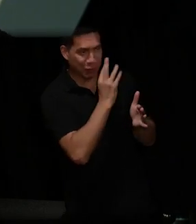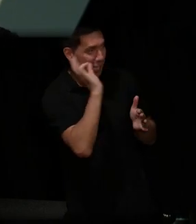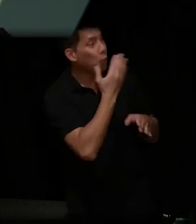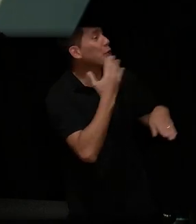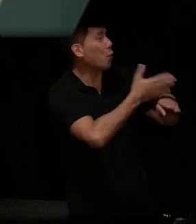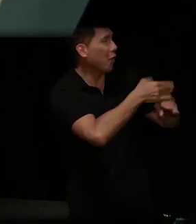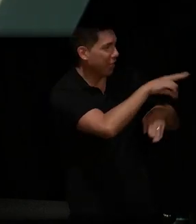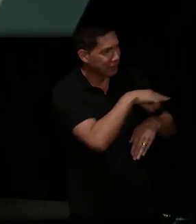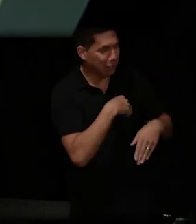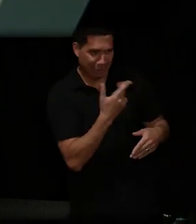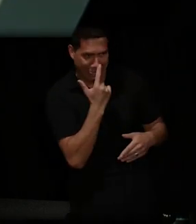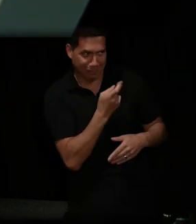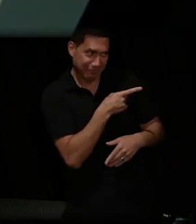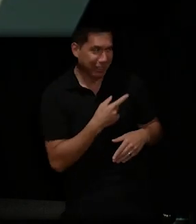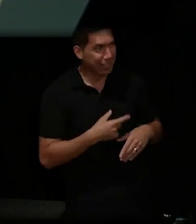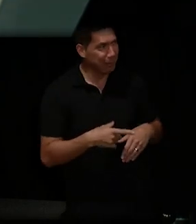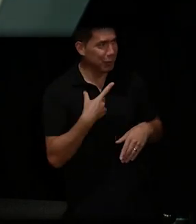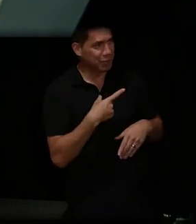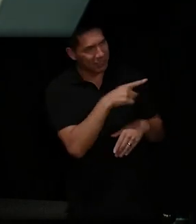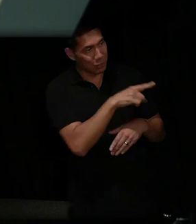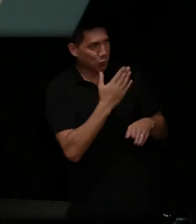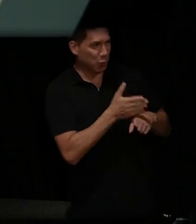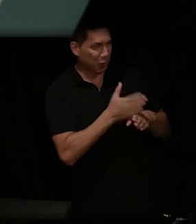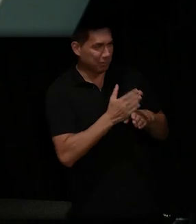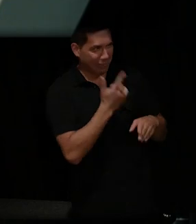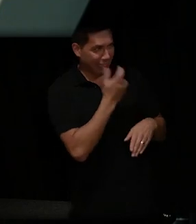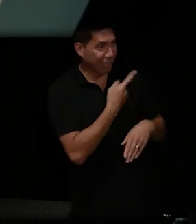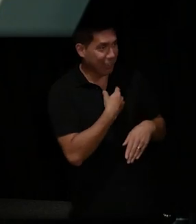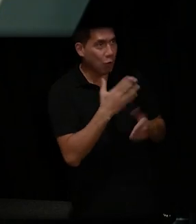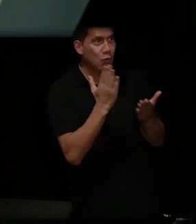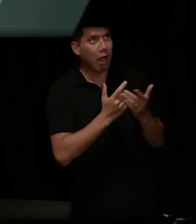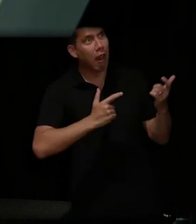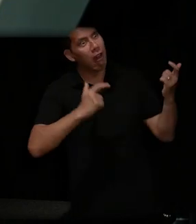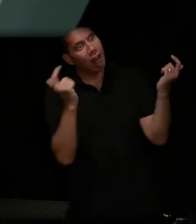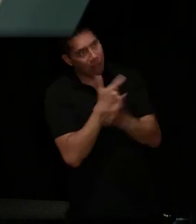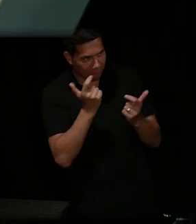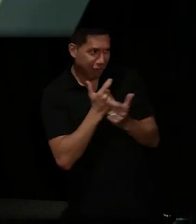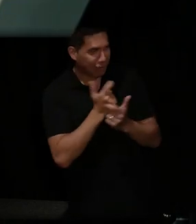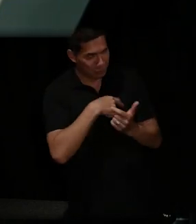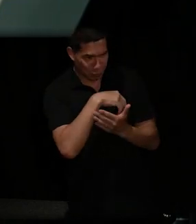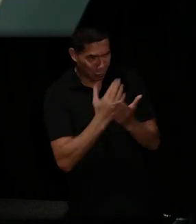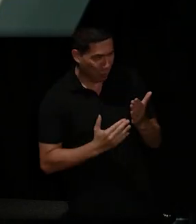of such a job, and yes. A hilarious story about a staff